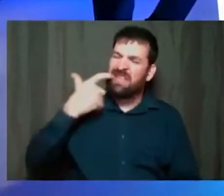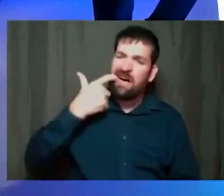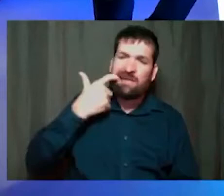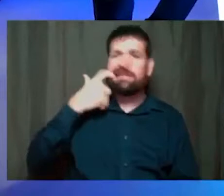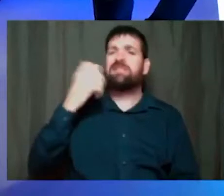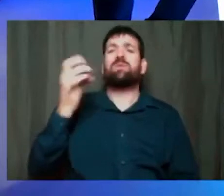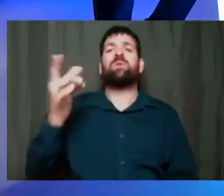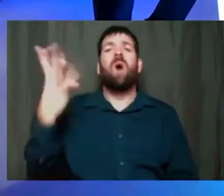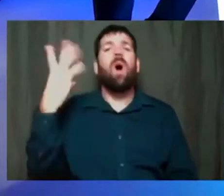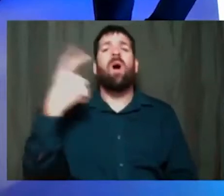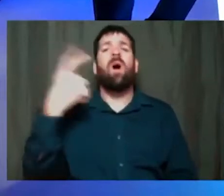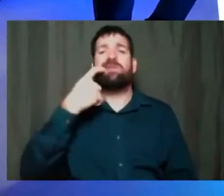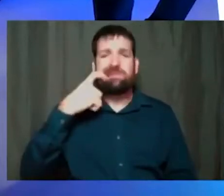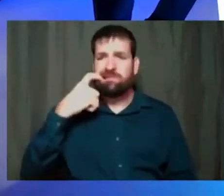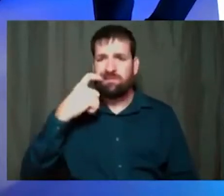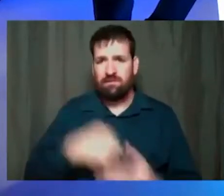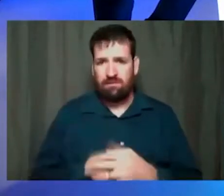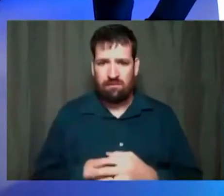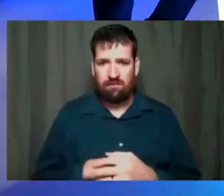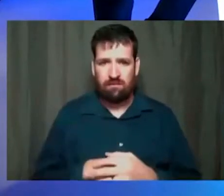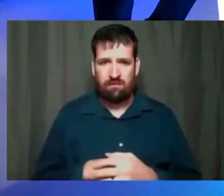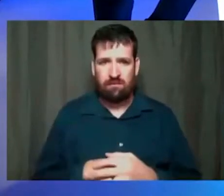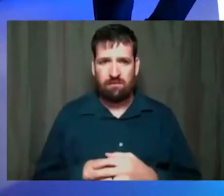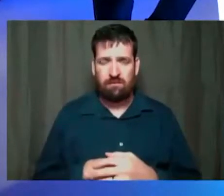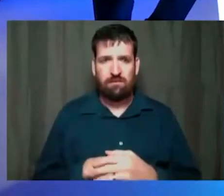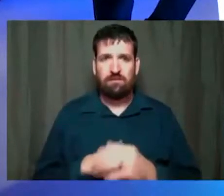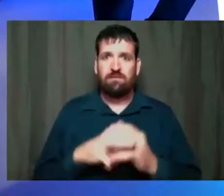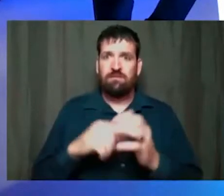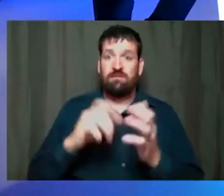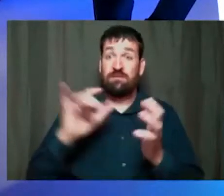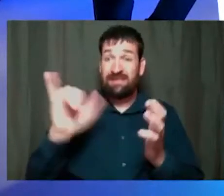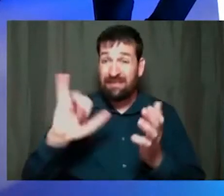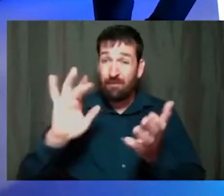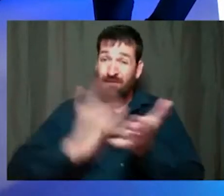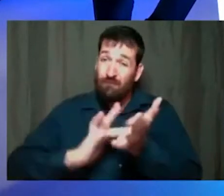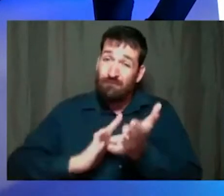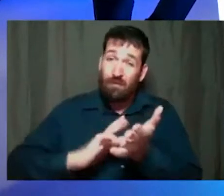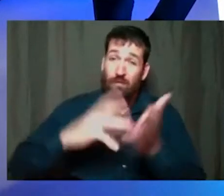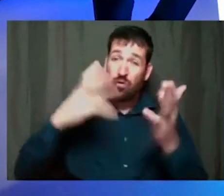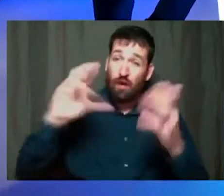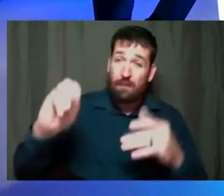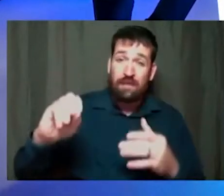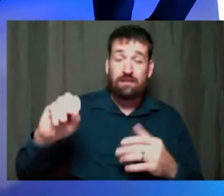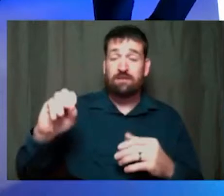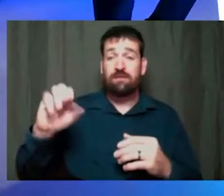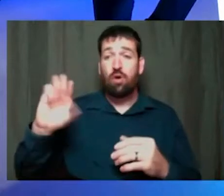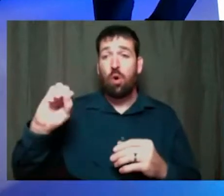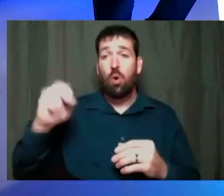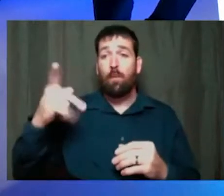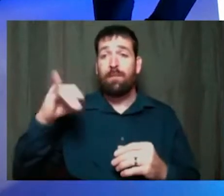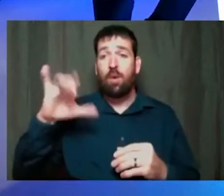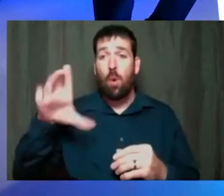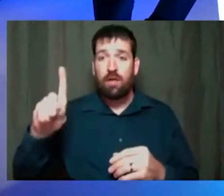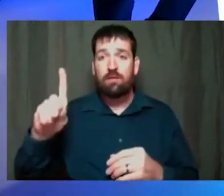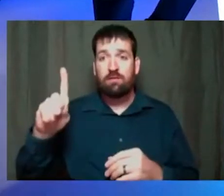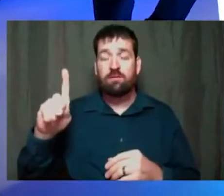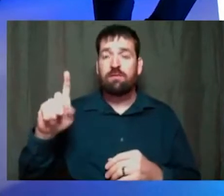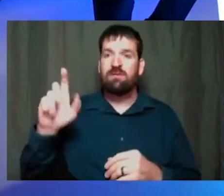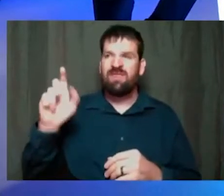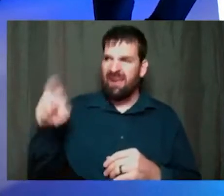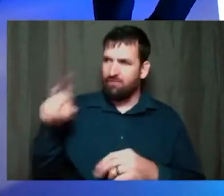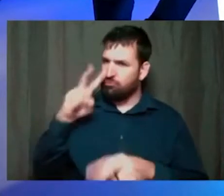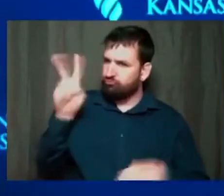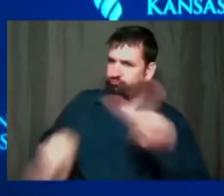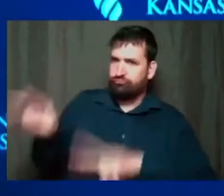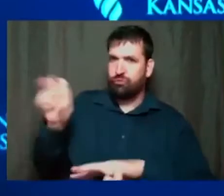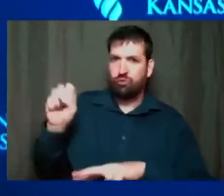can at what get to our happened kids. with Purdue It's- Pharmaceuticals and what happened with the opioid crisis. We have to look at social media as really people who are driven